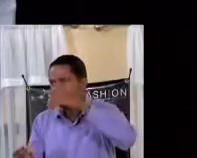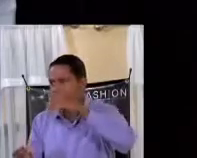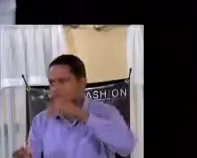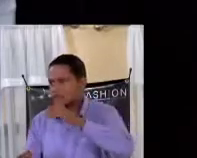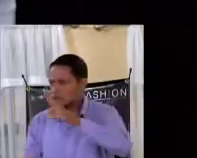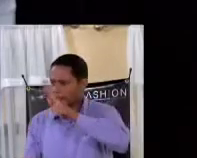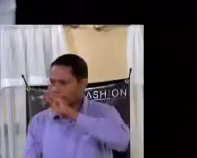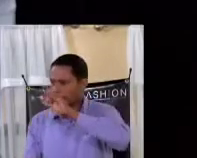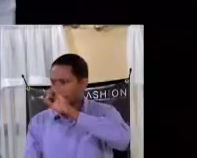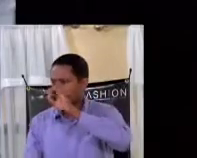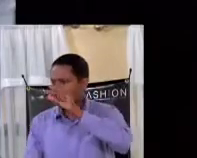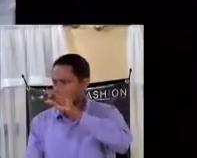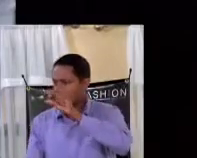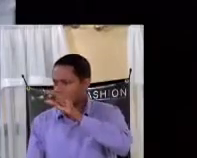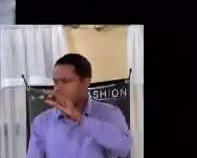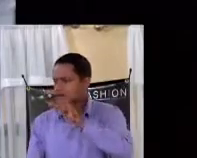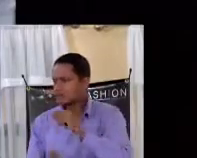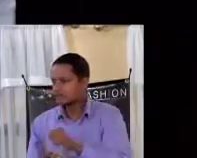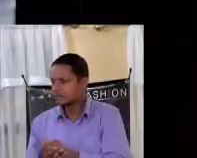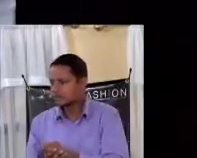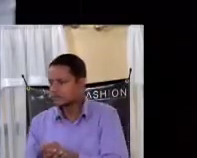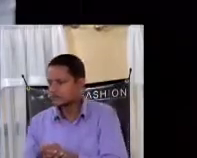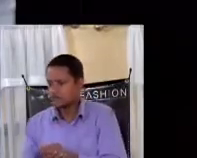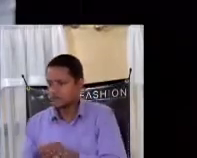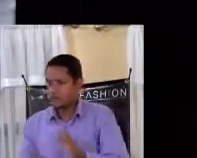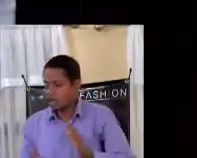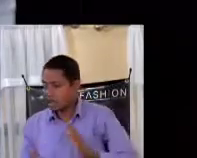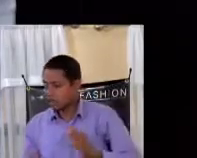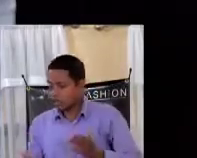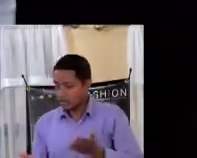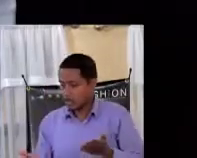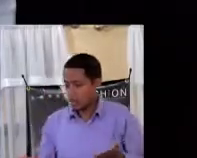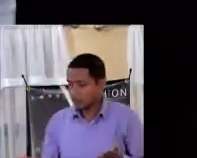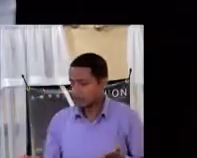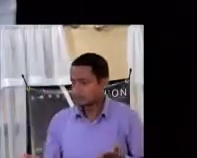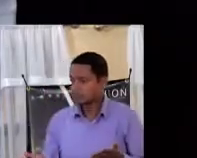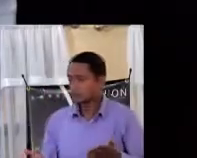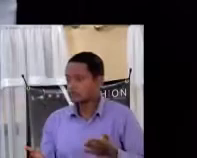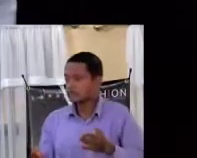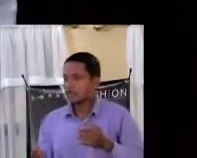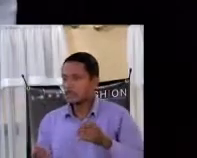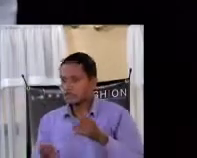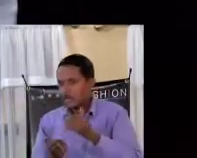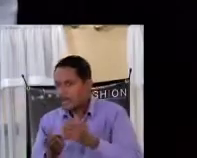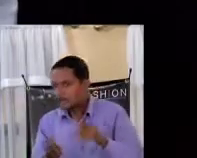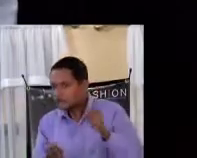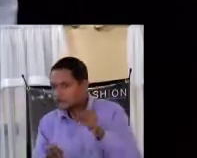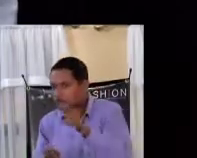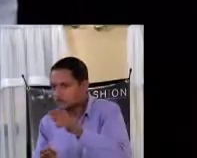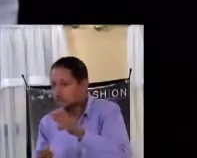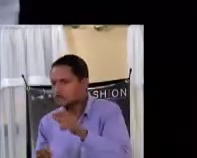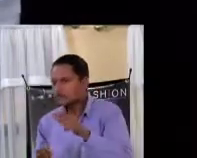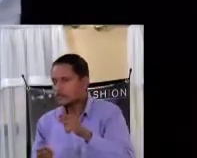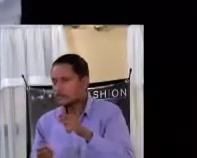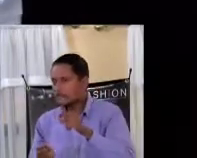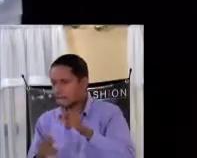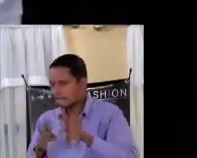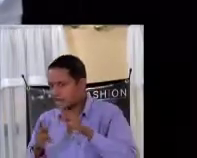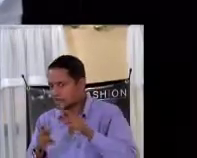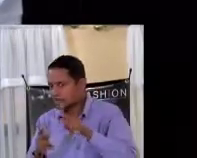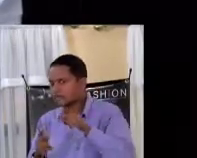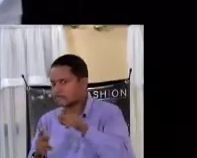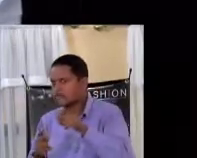have a million followers themselves, but within our markets, there are influencers who have the right. People are looking to